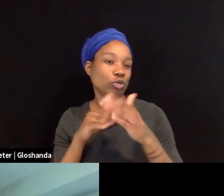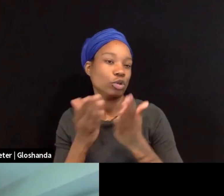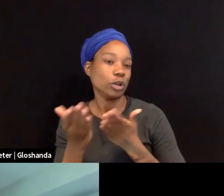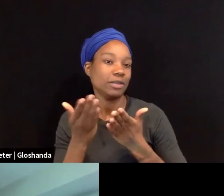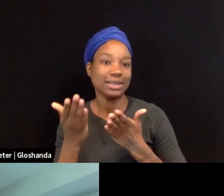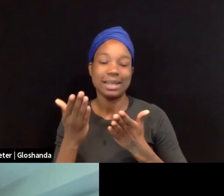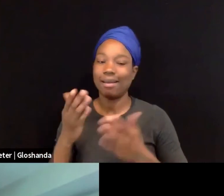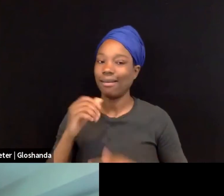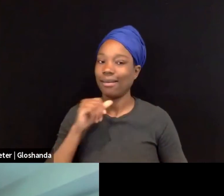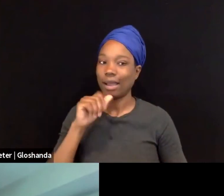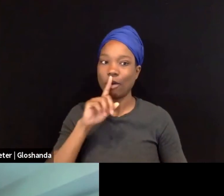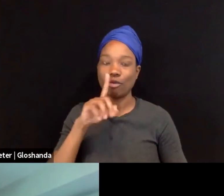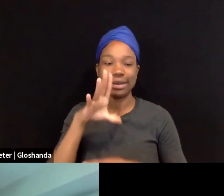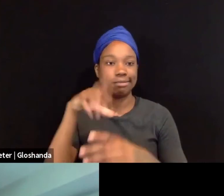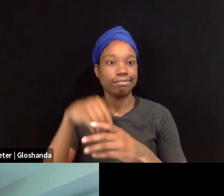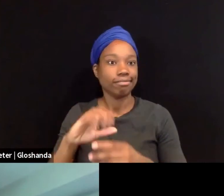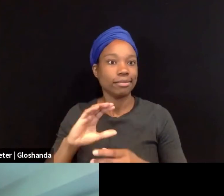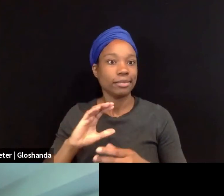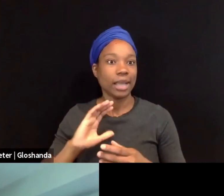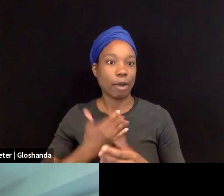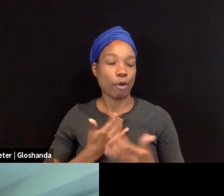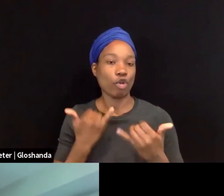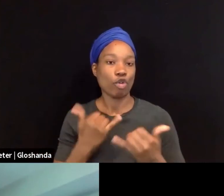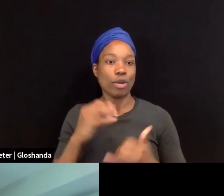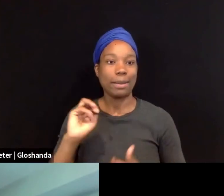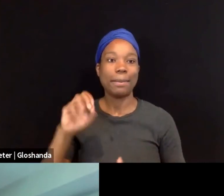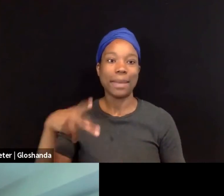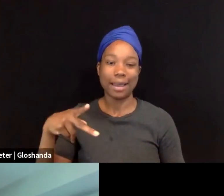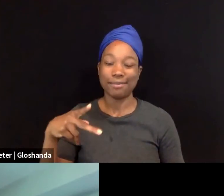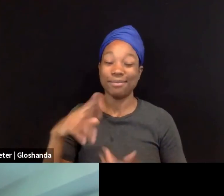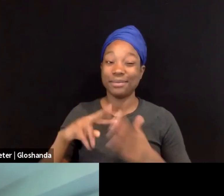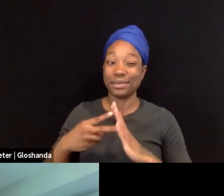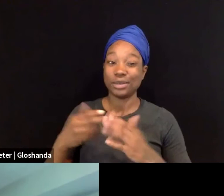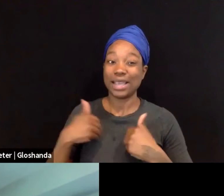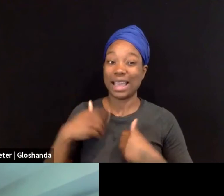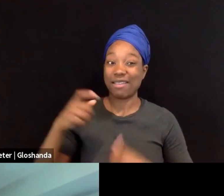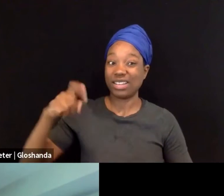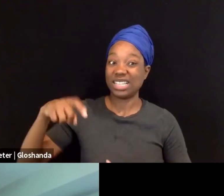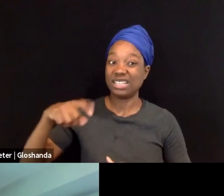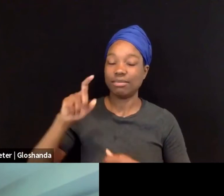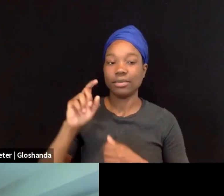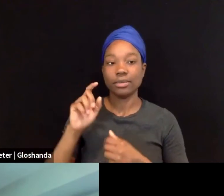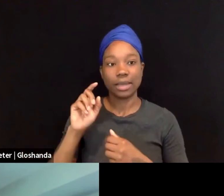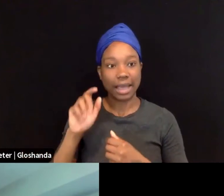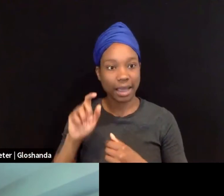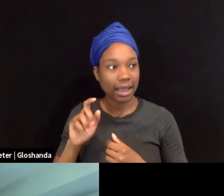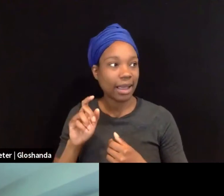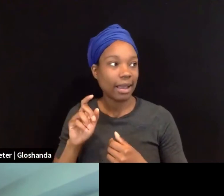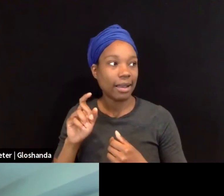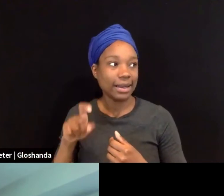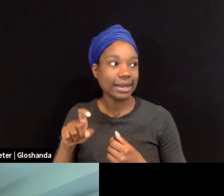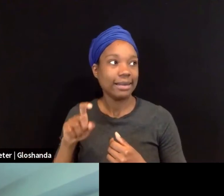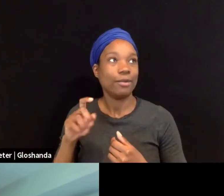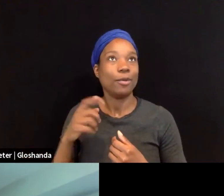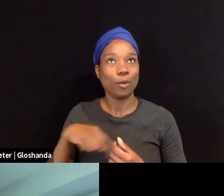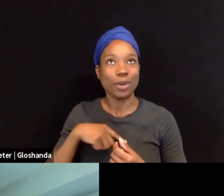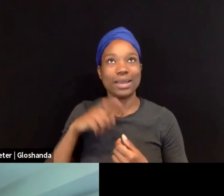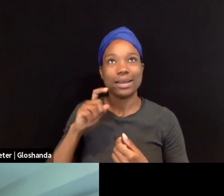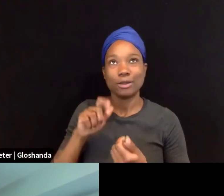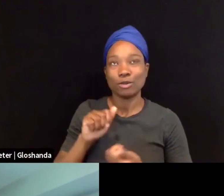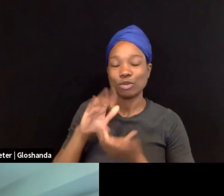to be addressed very quickly so that we can get all communities the access to broadband that they